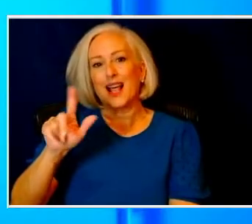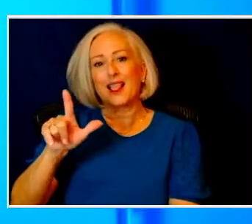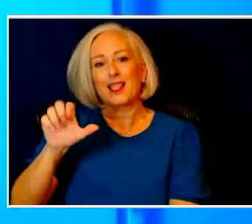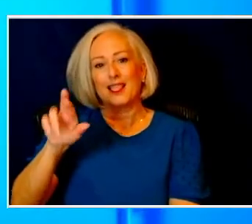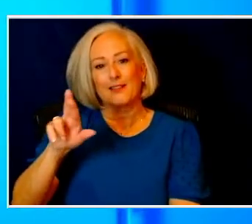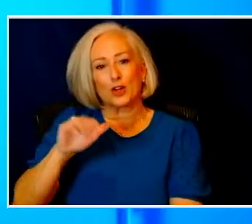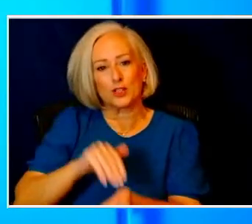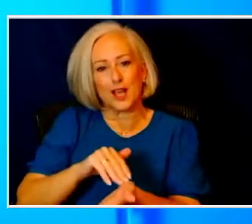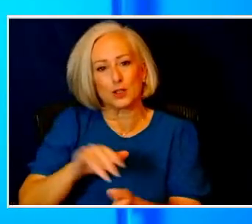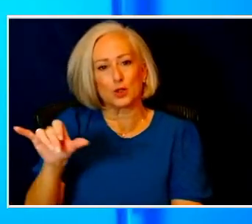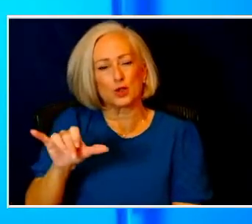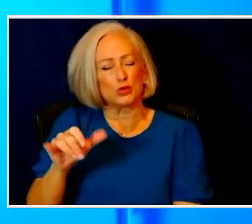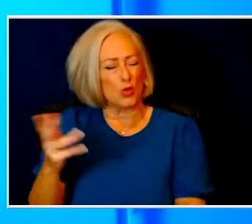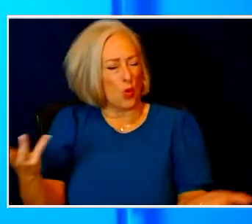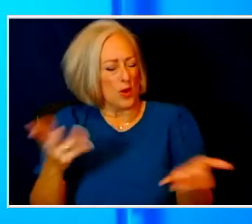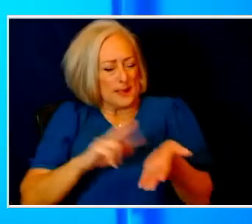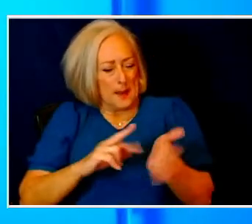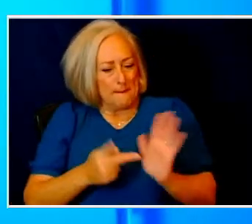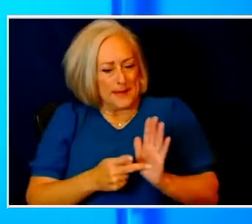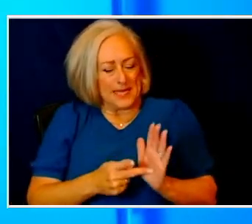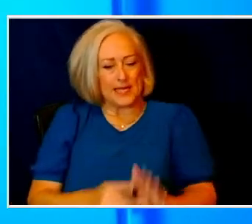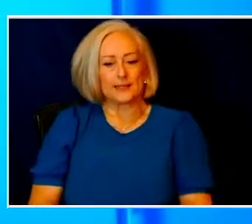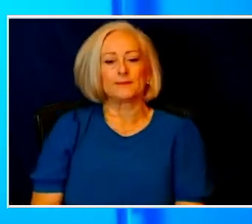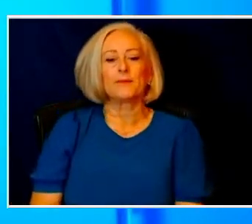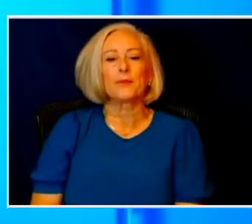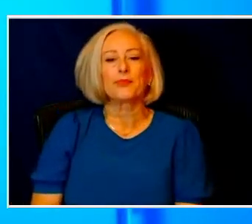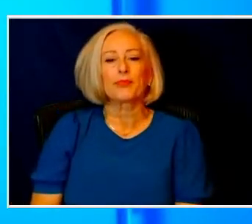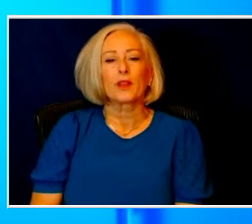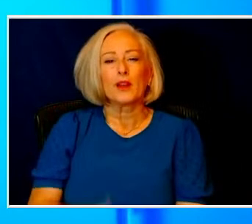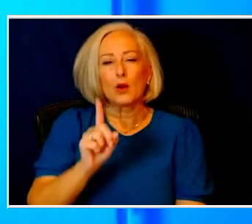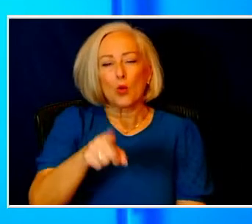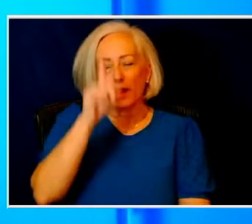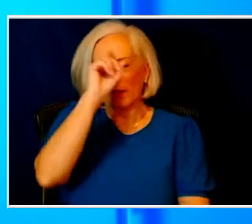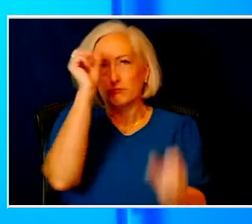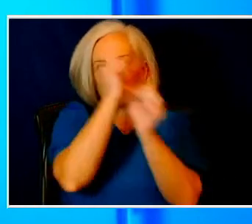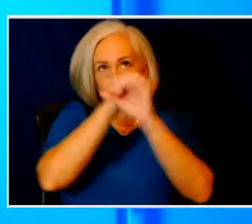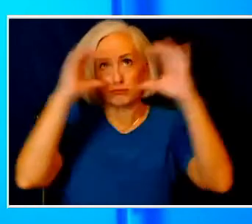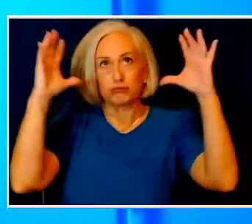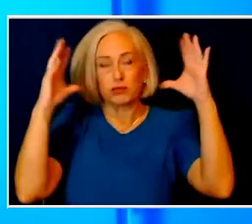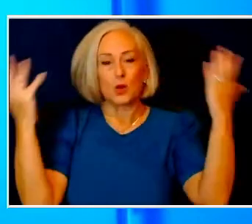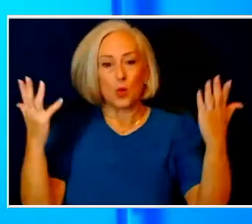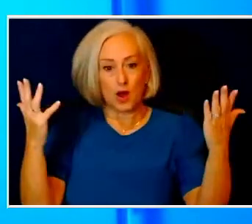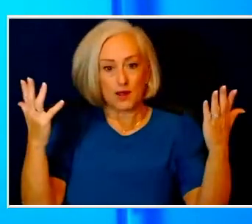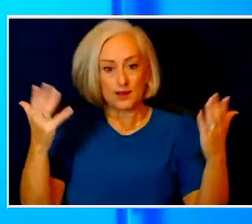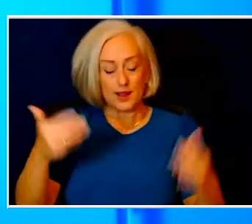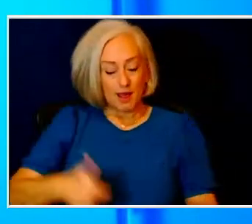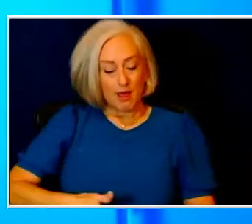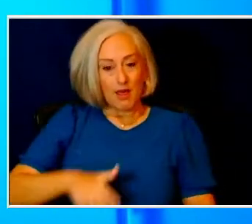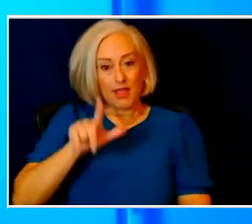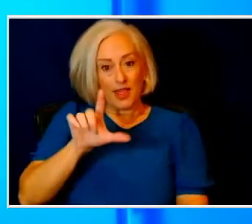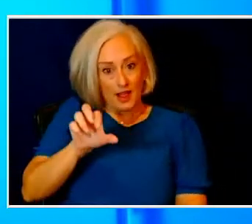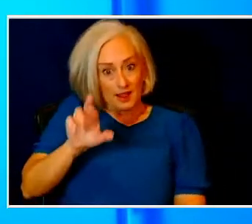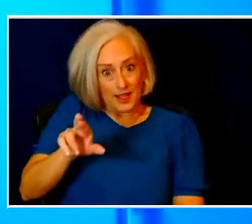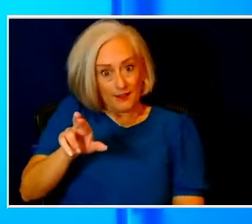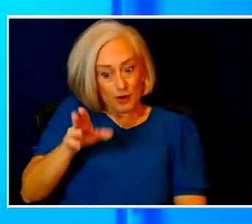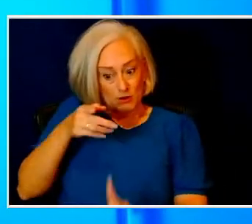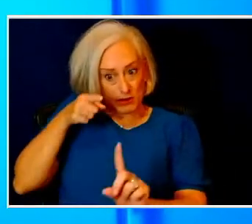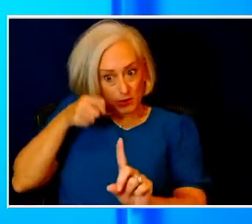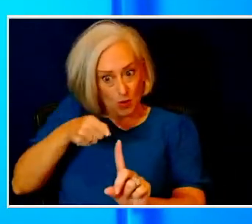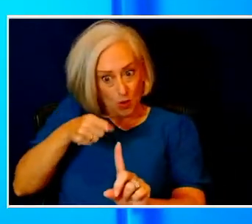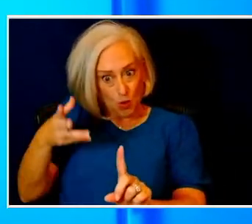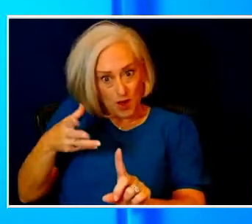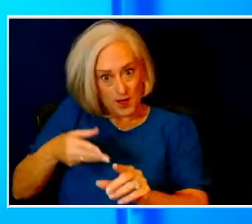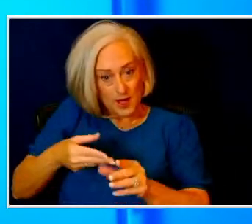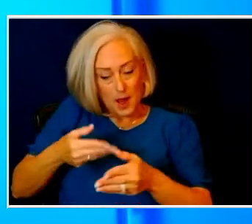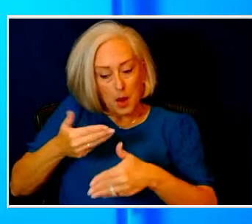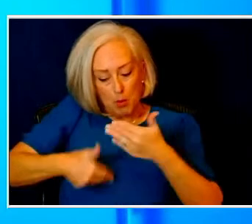I like to think of it is that one of the liver's main jobs is to process nutrients. Everything